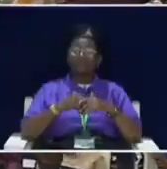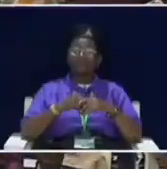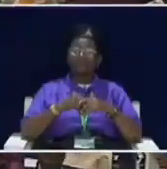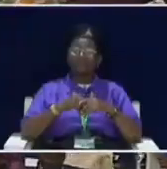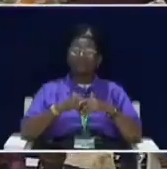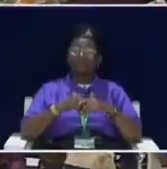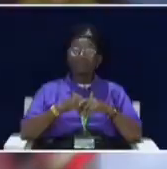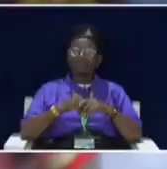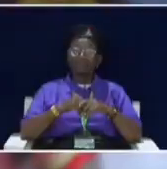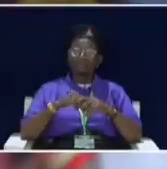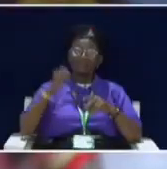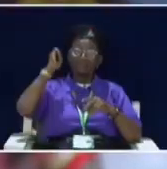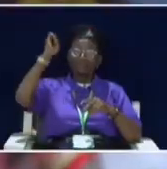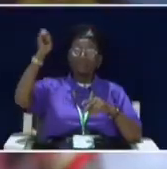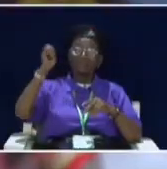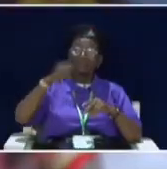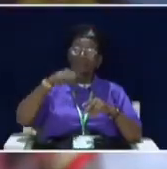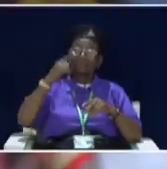He said,